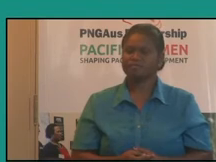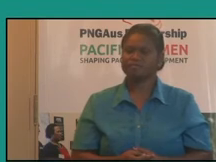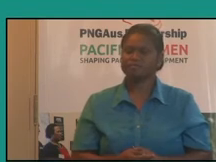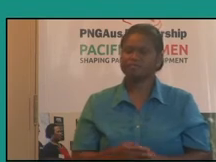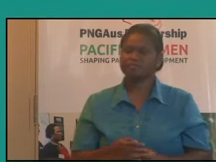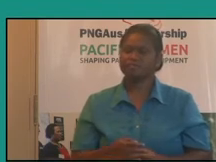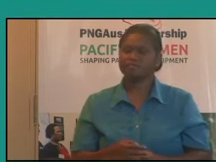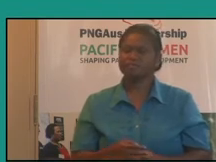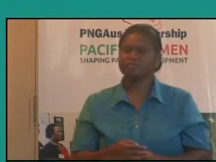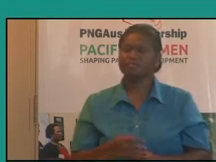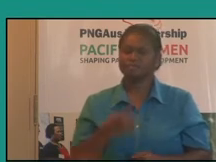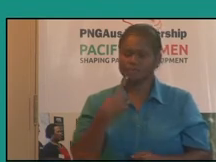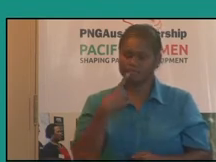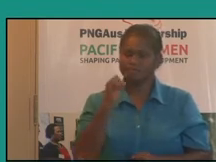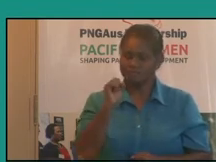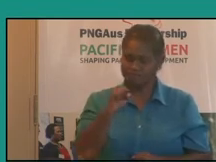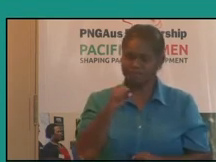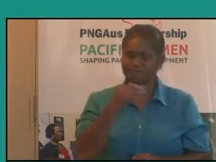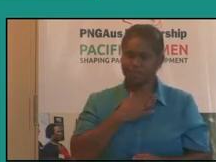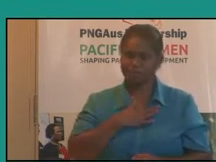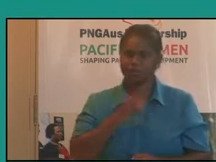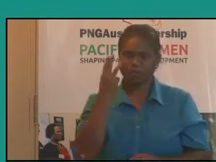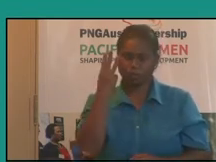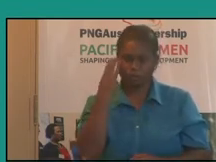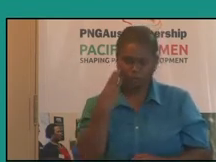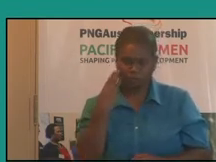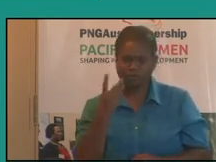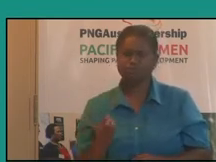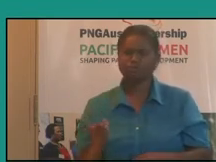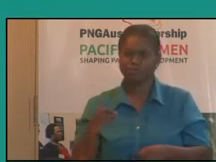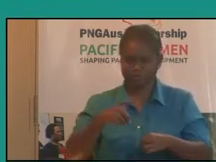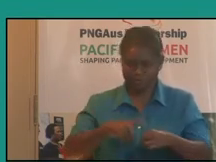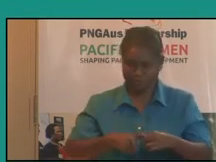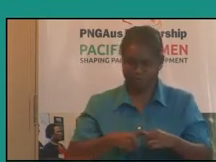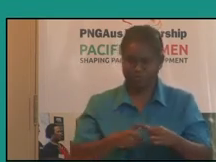we would like women to be part of it. So RAM,